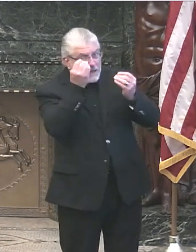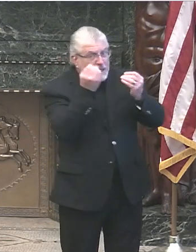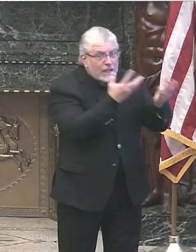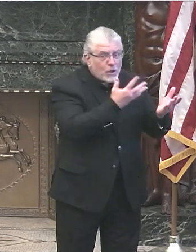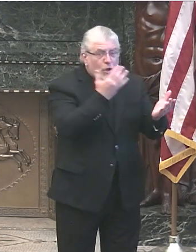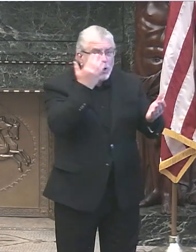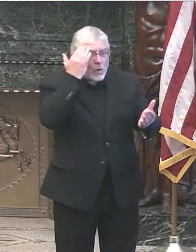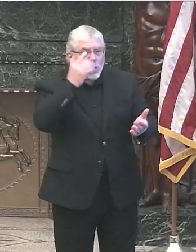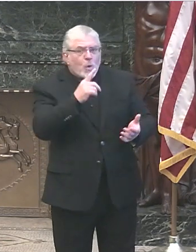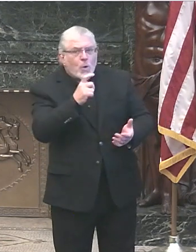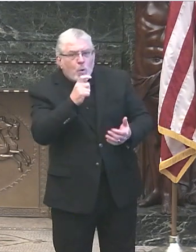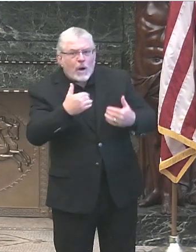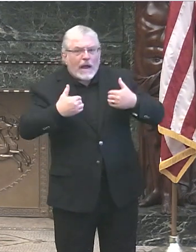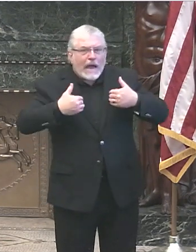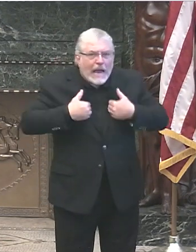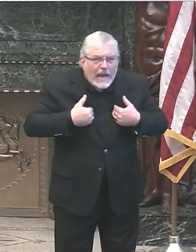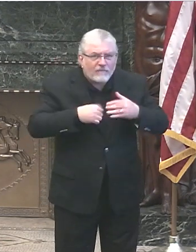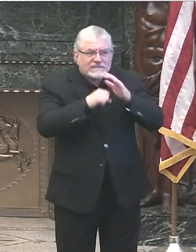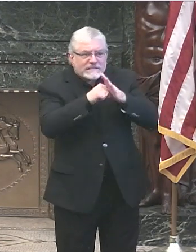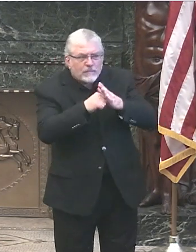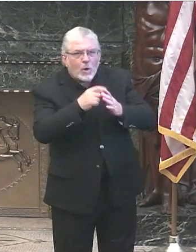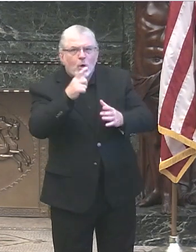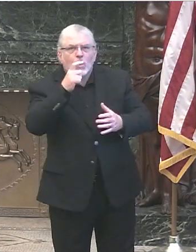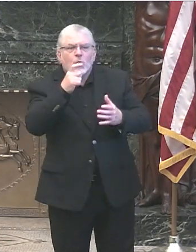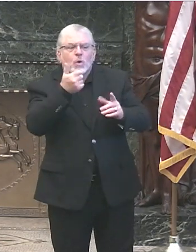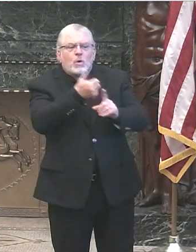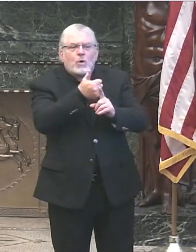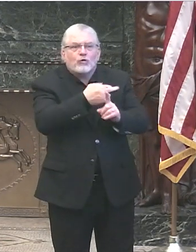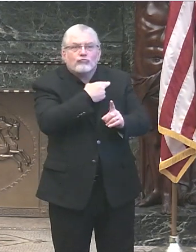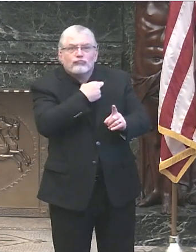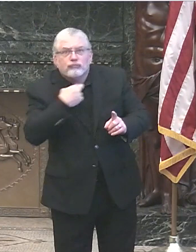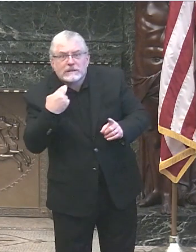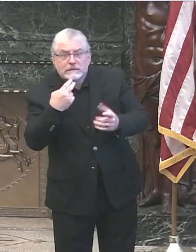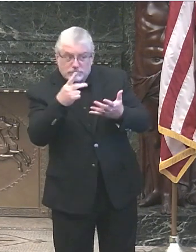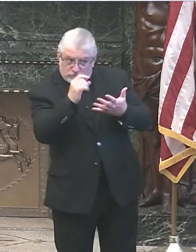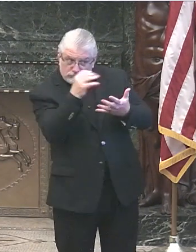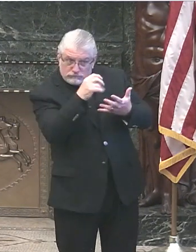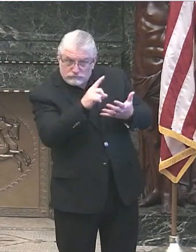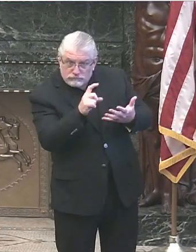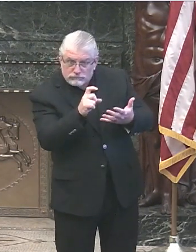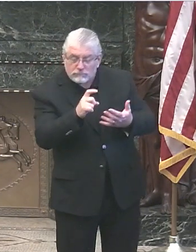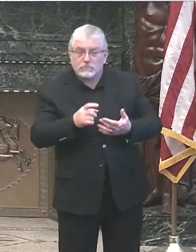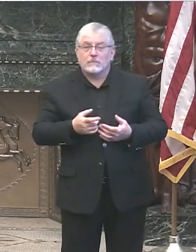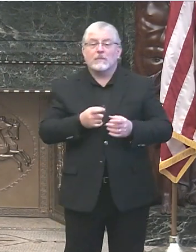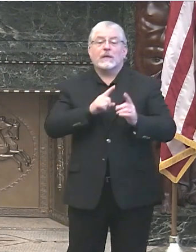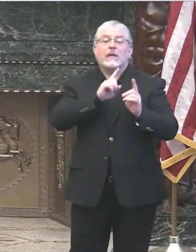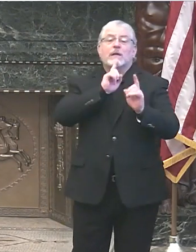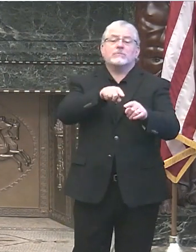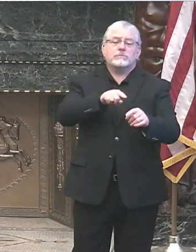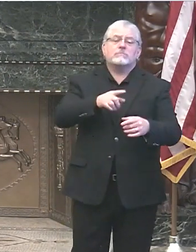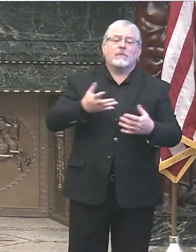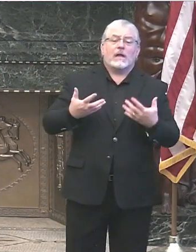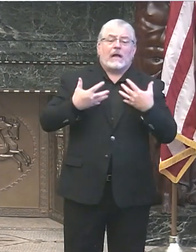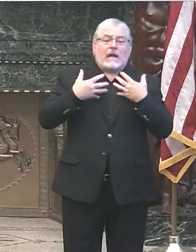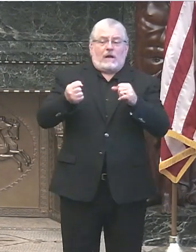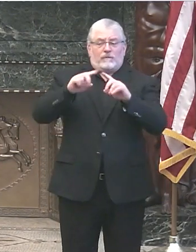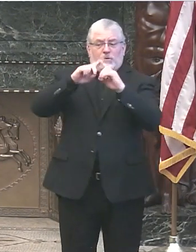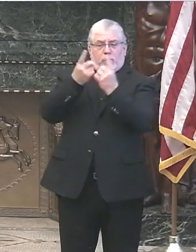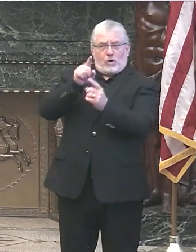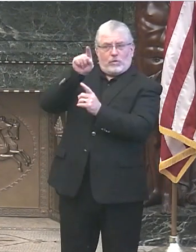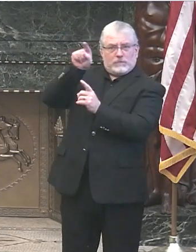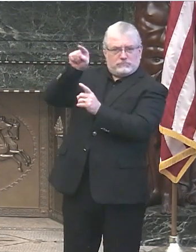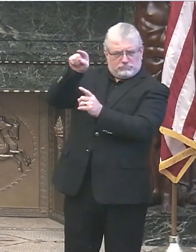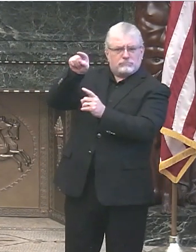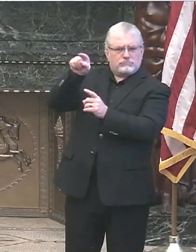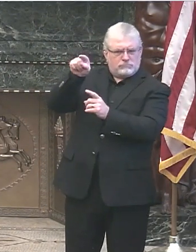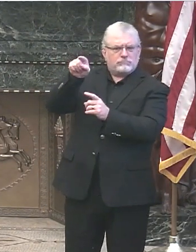No, the health department is receiving reports of people who have the infection from laboratories. So we're not